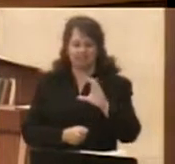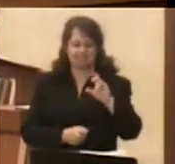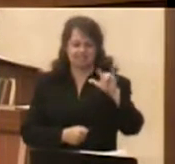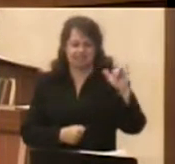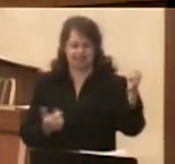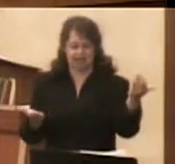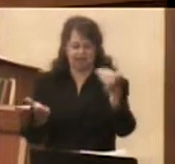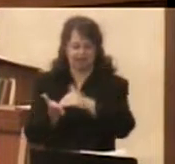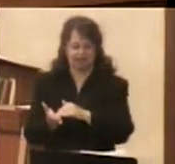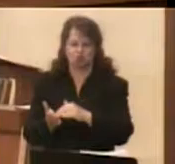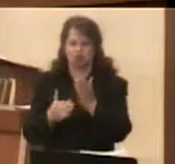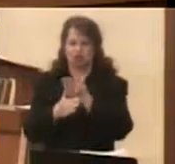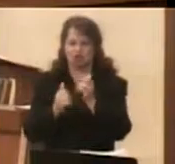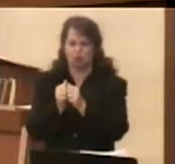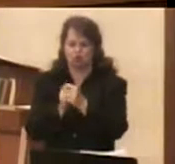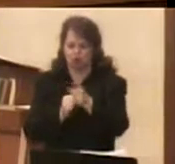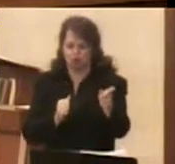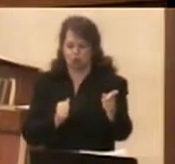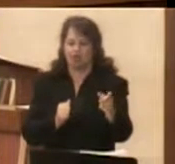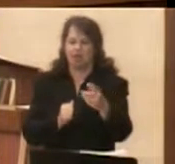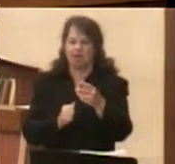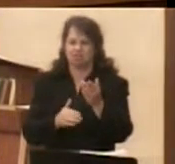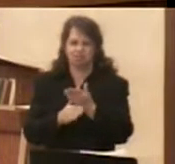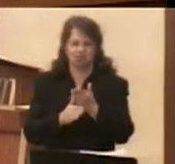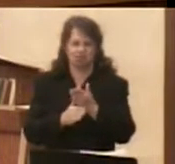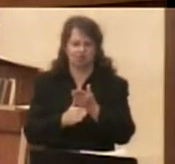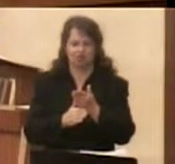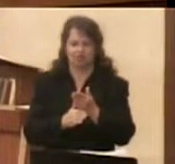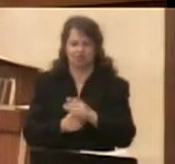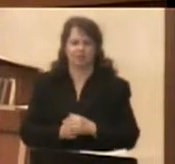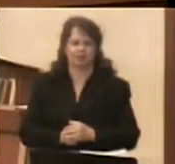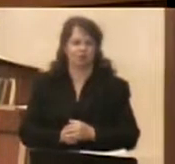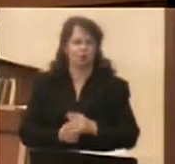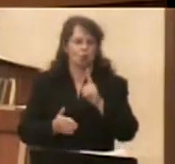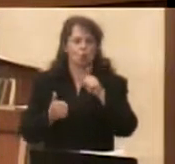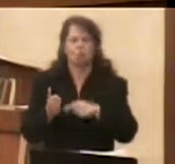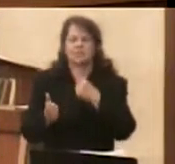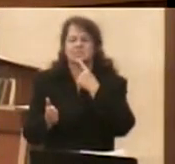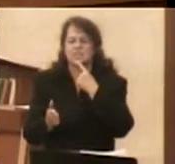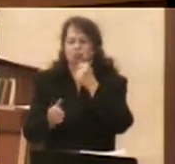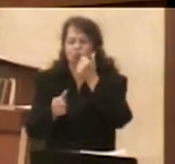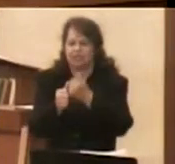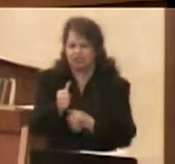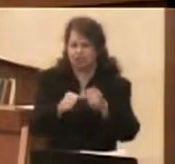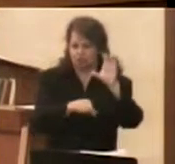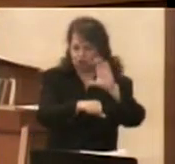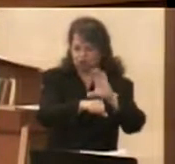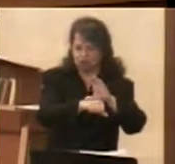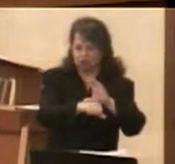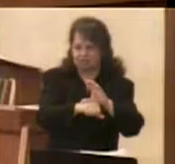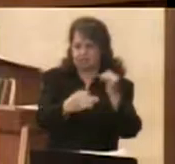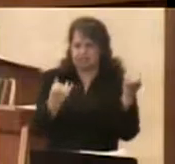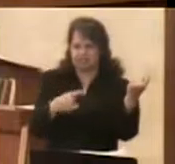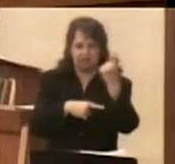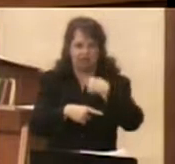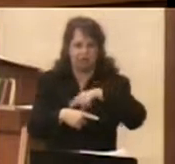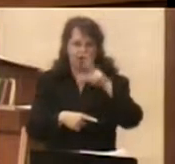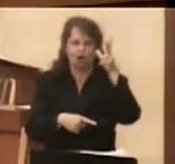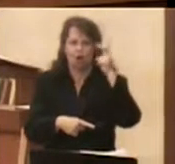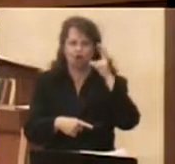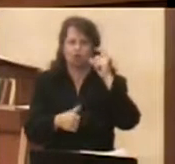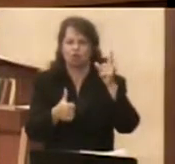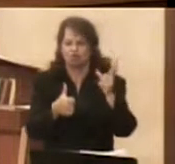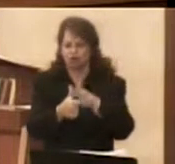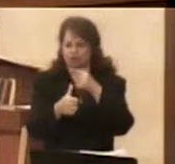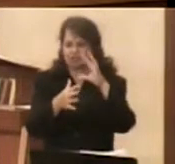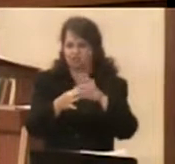you what this Gmail says to the seven churches. Today, we heard just the first message,